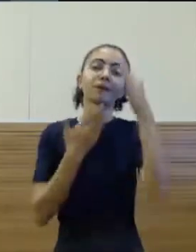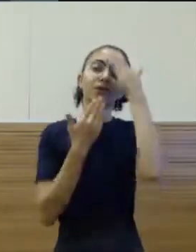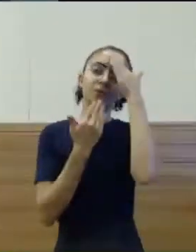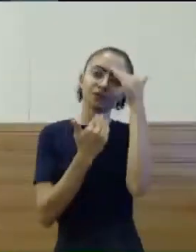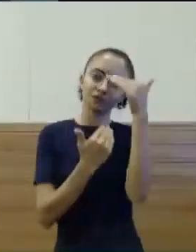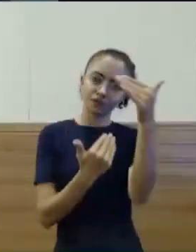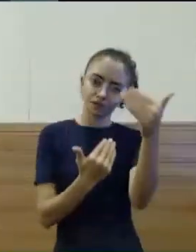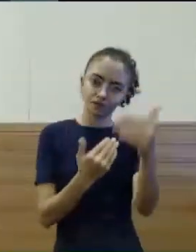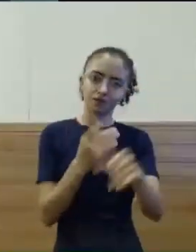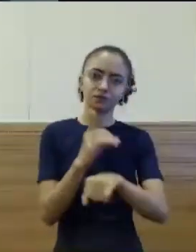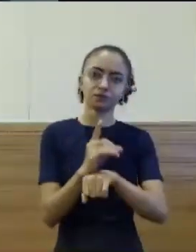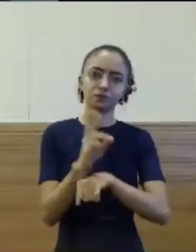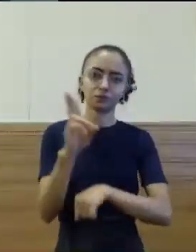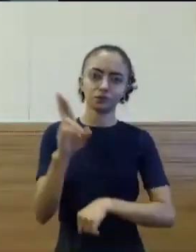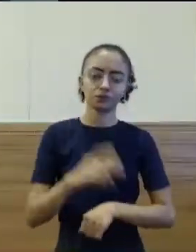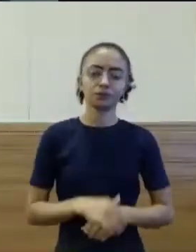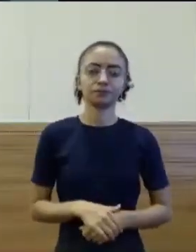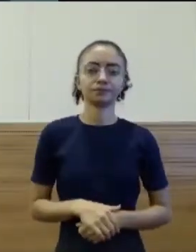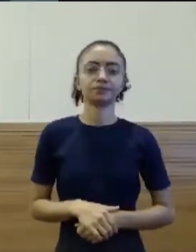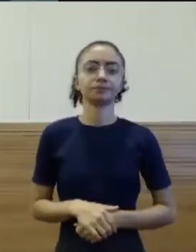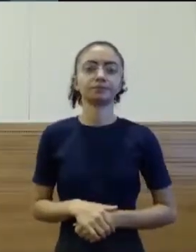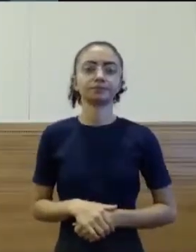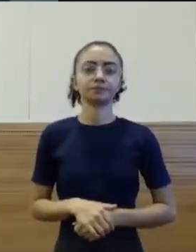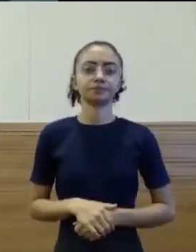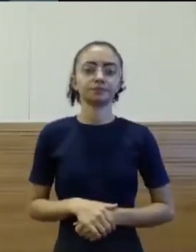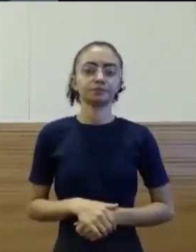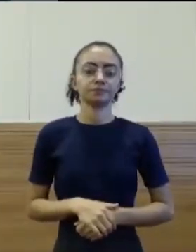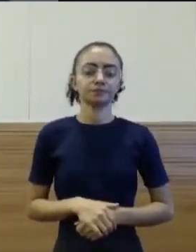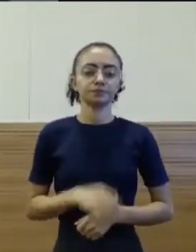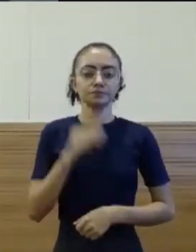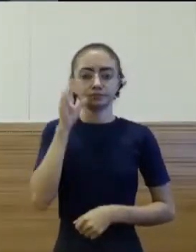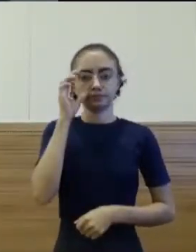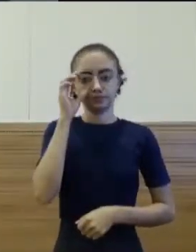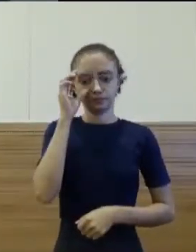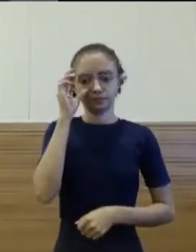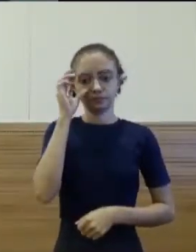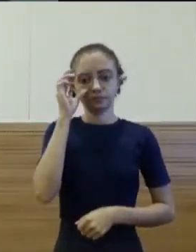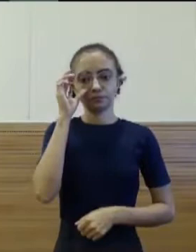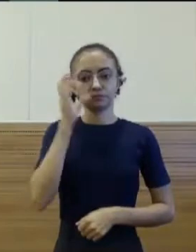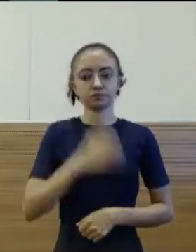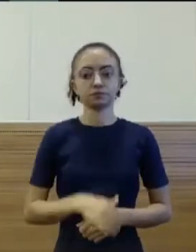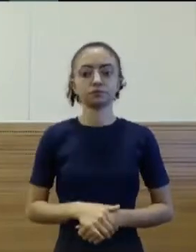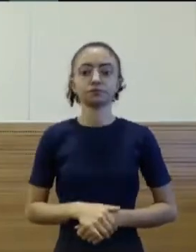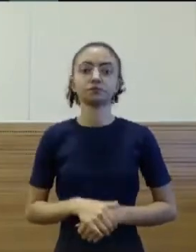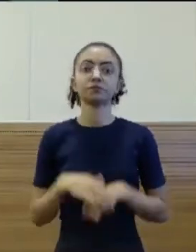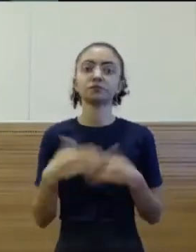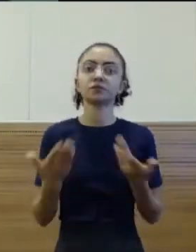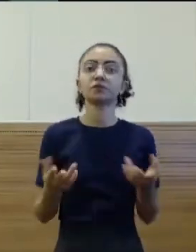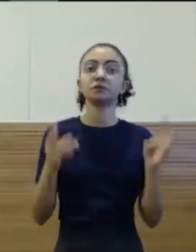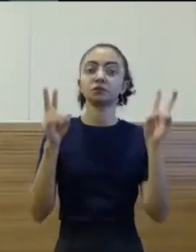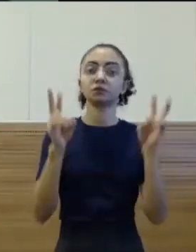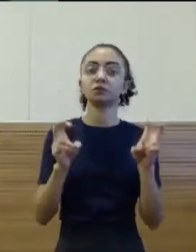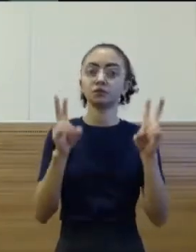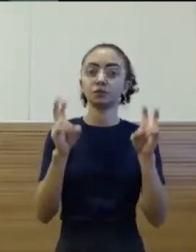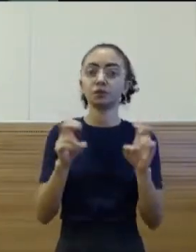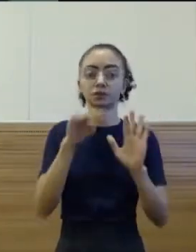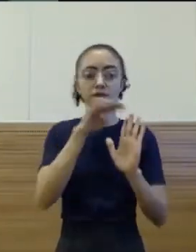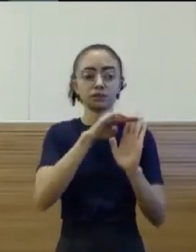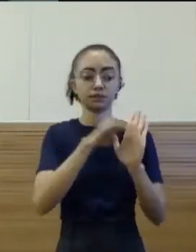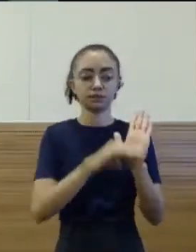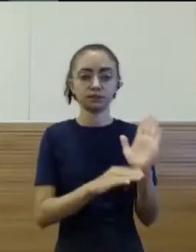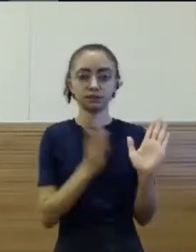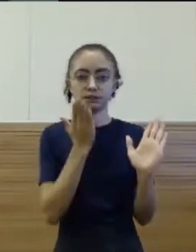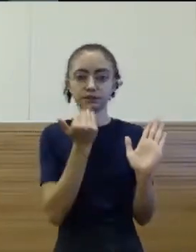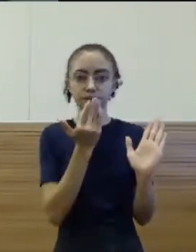next. Thank you, Dr. Zara, for uh, your lead in this debate. Well, to talk about the food